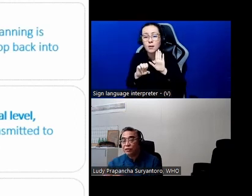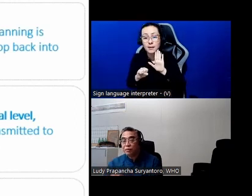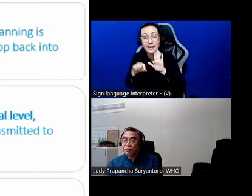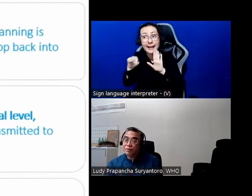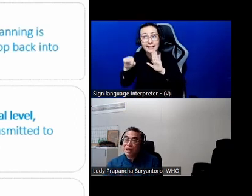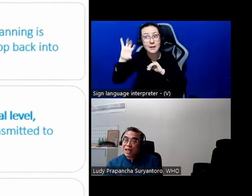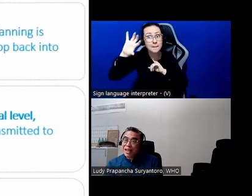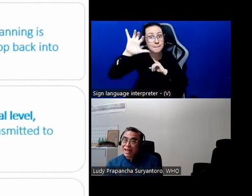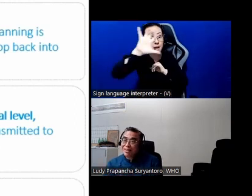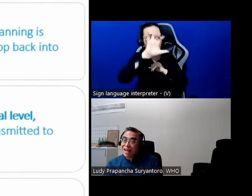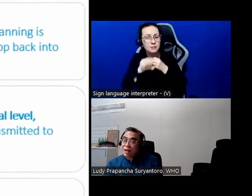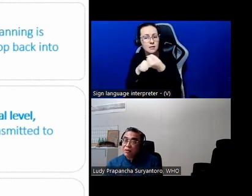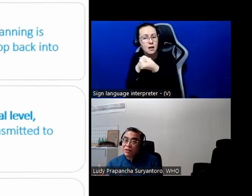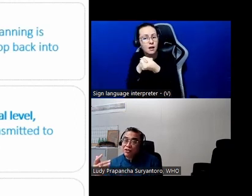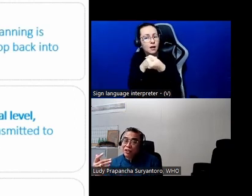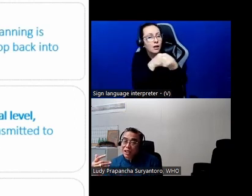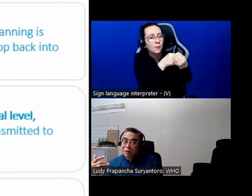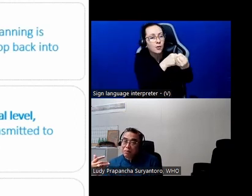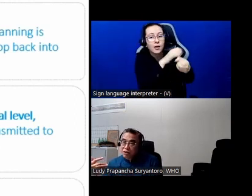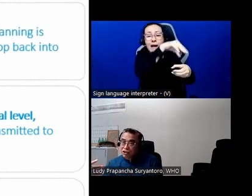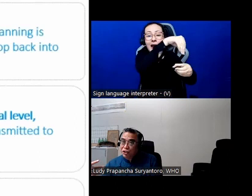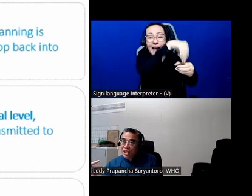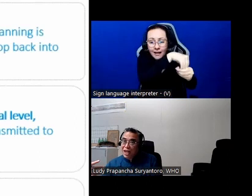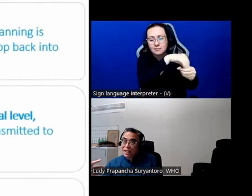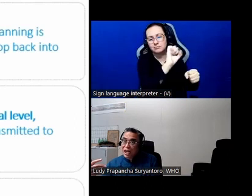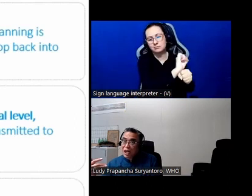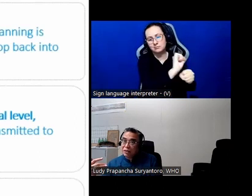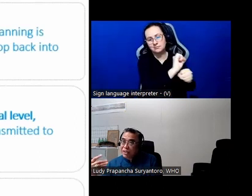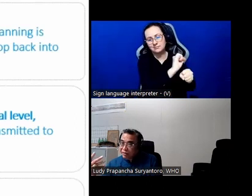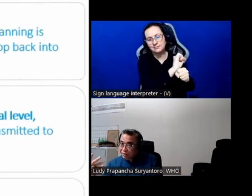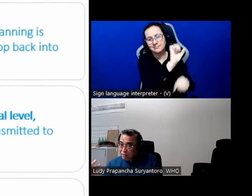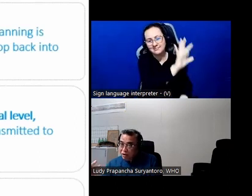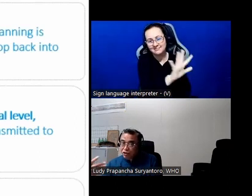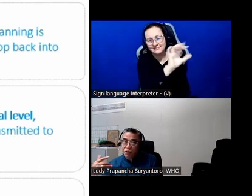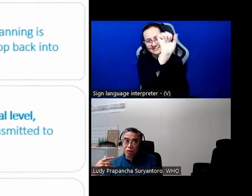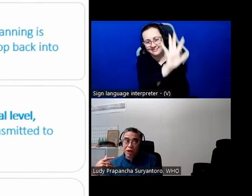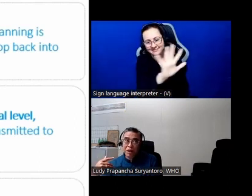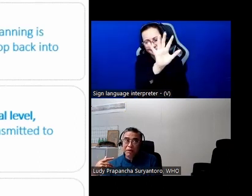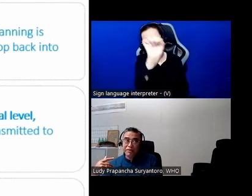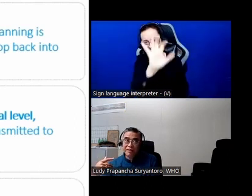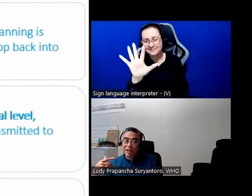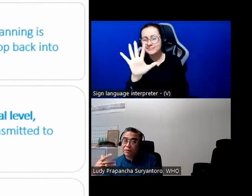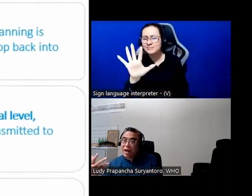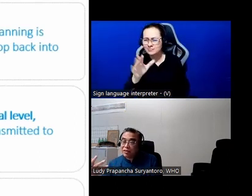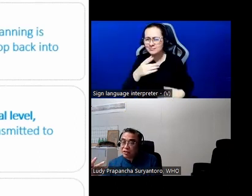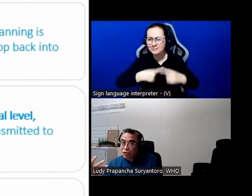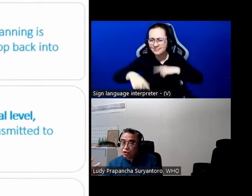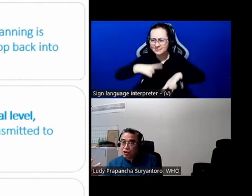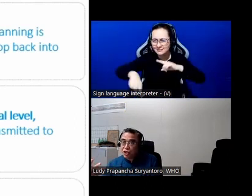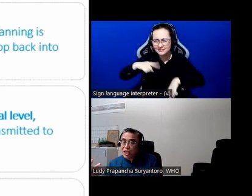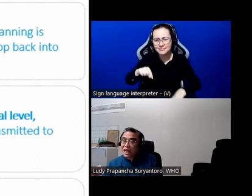national level. As I previously mentioned that since WHO member states has passed